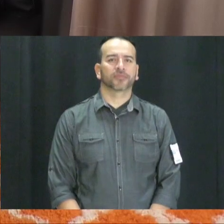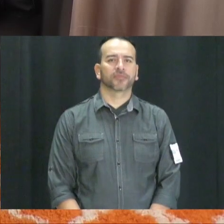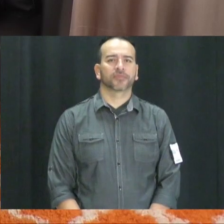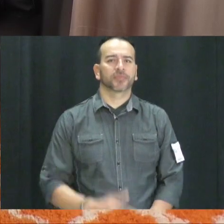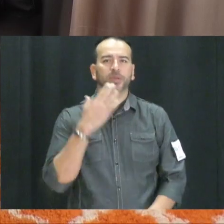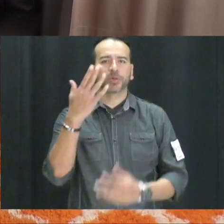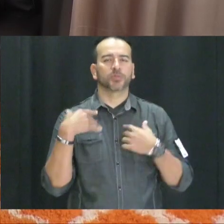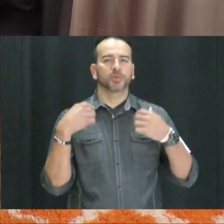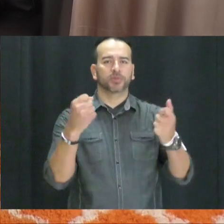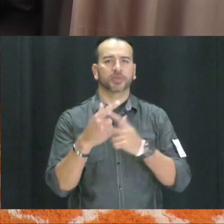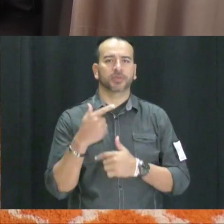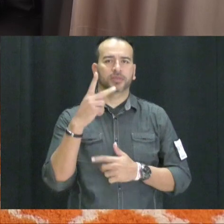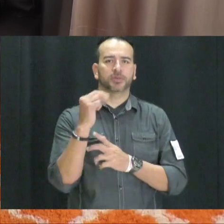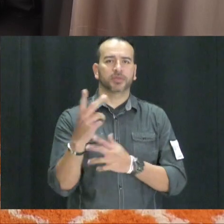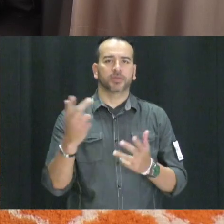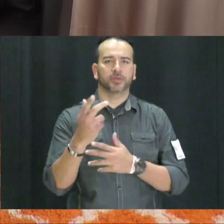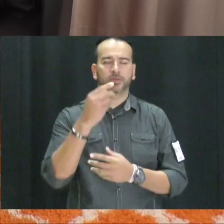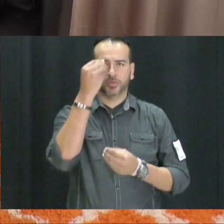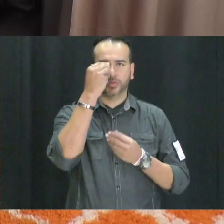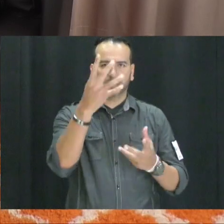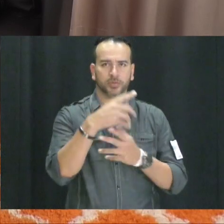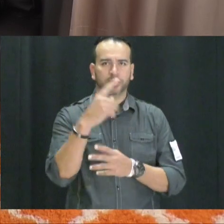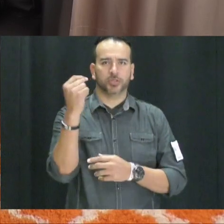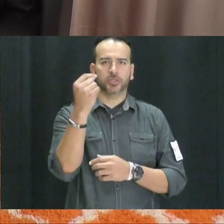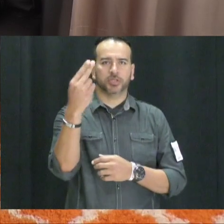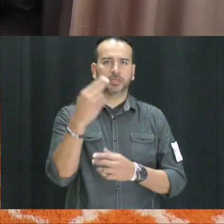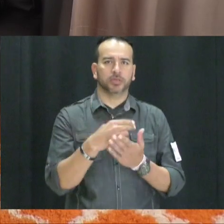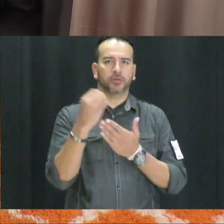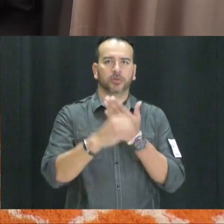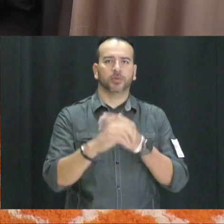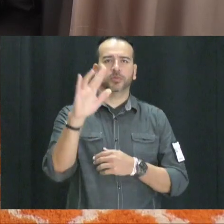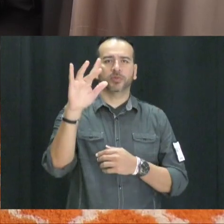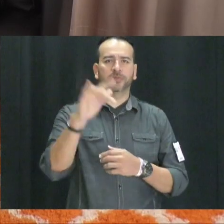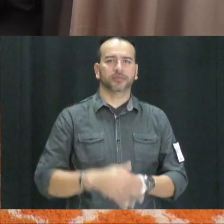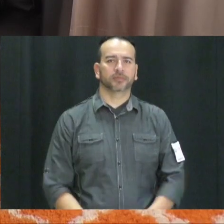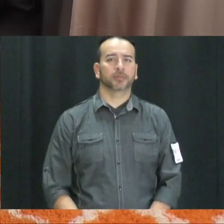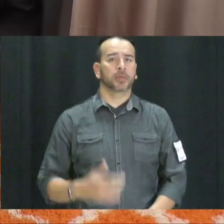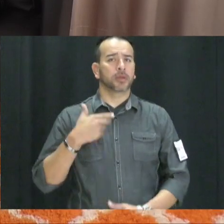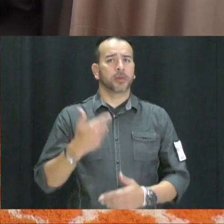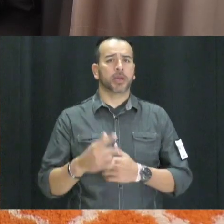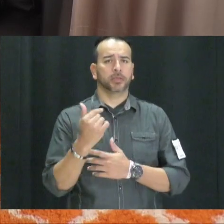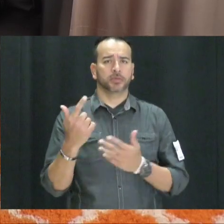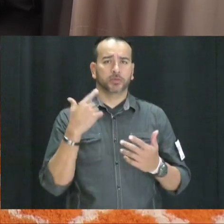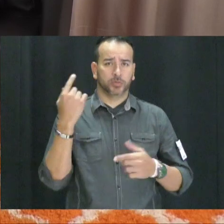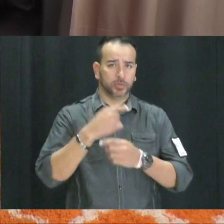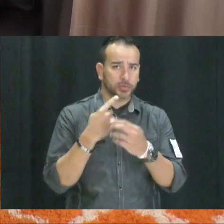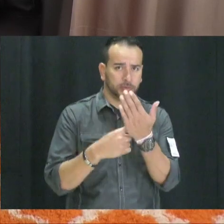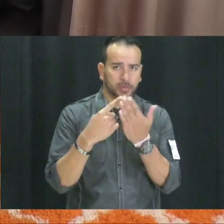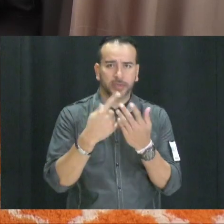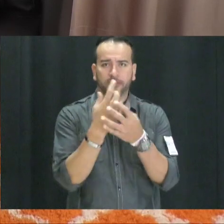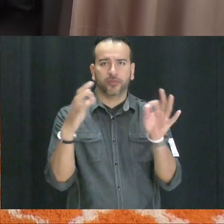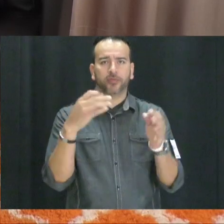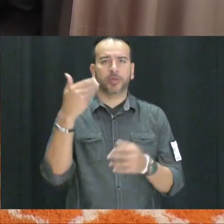good morning Braves I'm Kristen and here's your brave TV news this Thursday today is October 25th and I'm Alex today we're talking about free